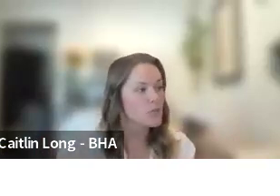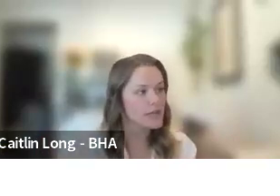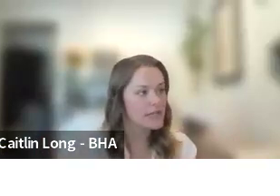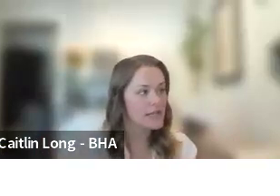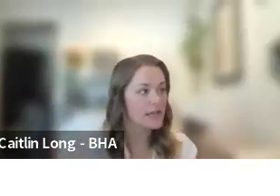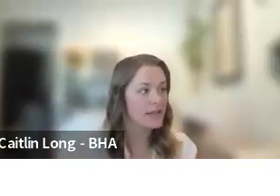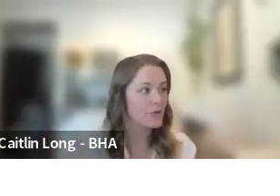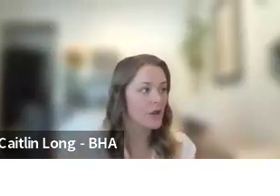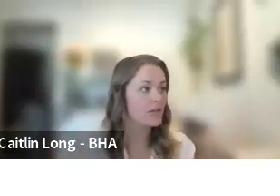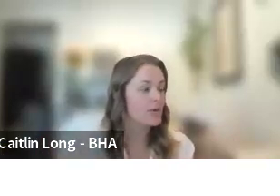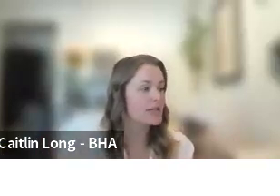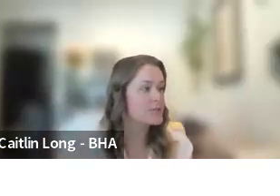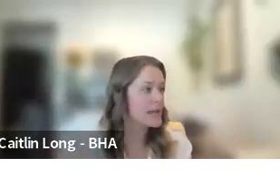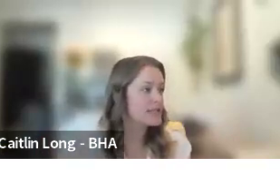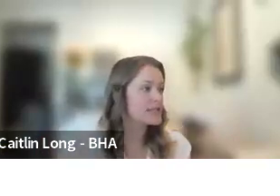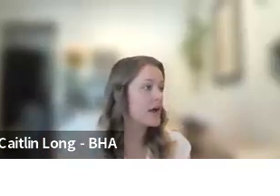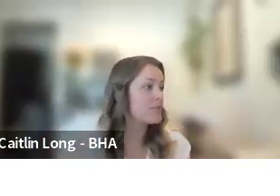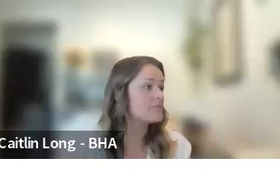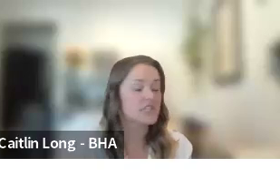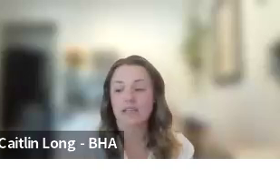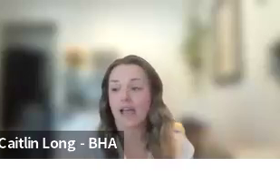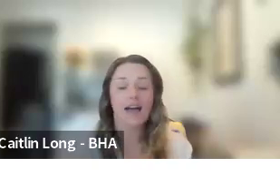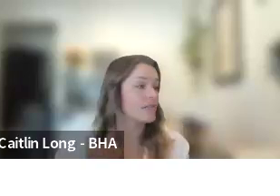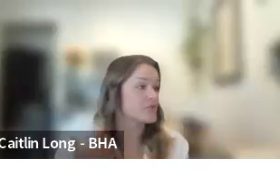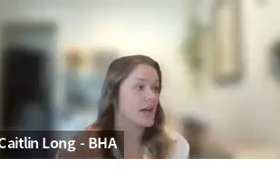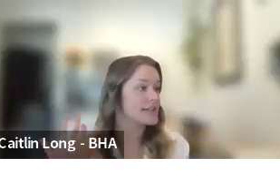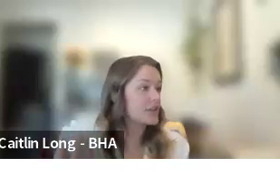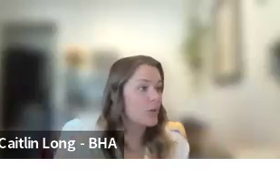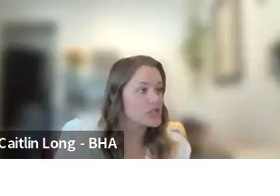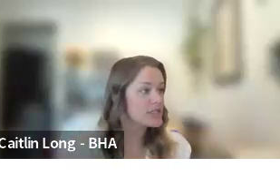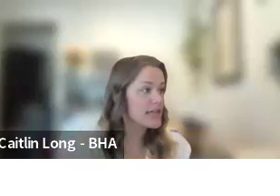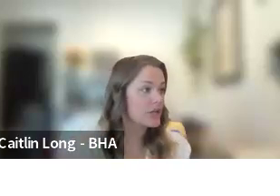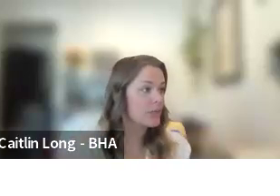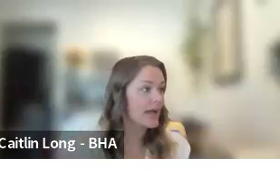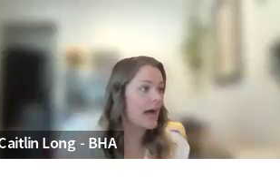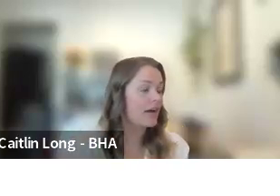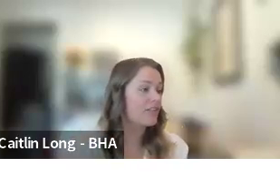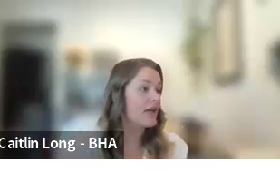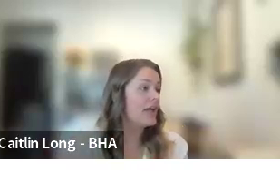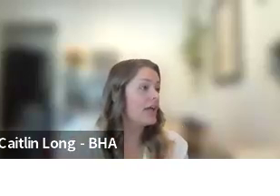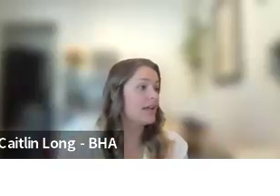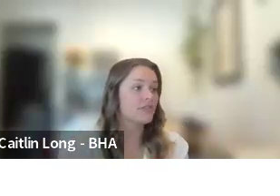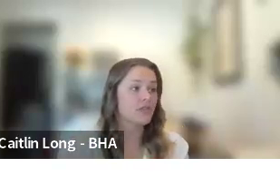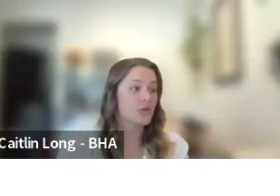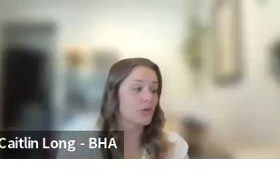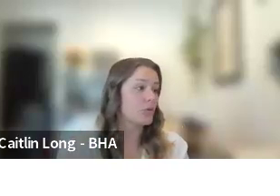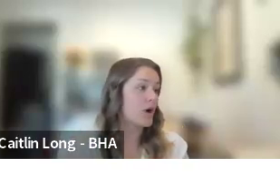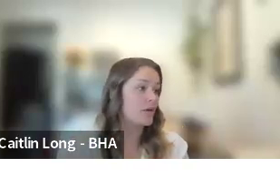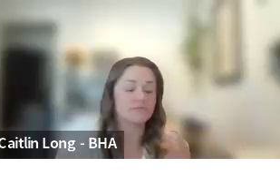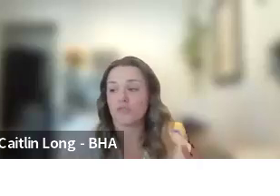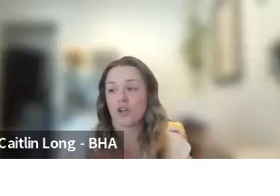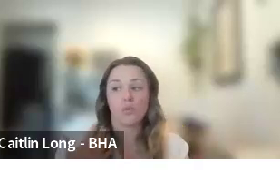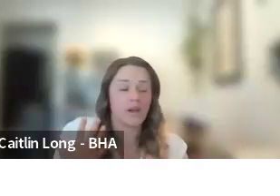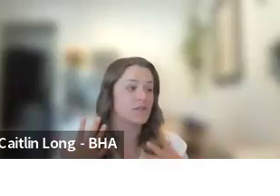So I just wanted to give you all a little bit of space to ask any questions that you might have. If